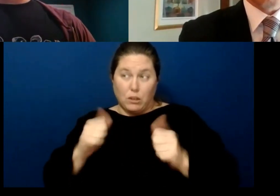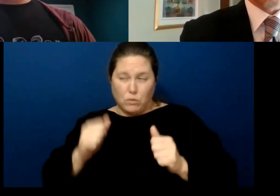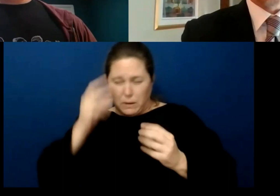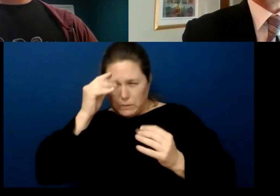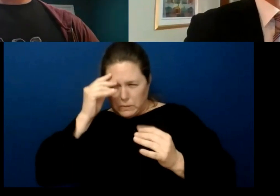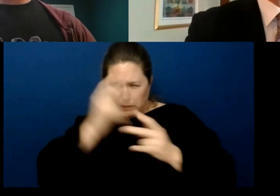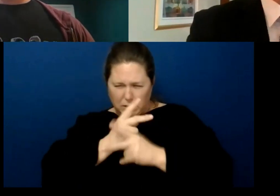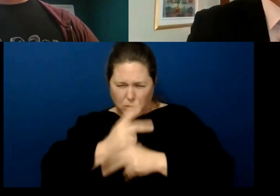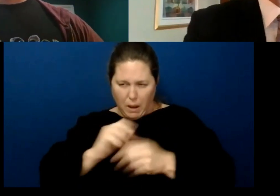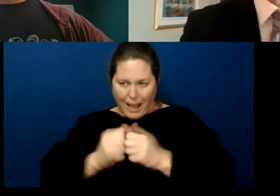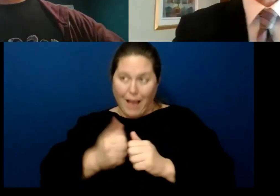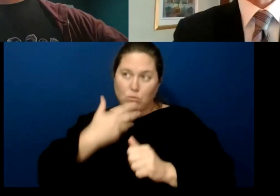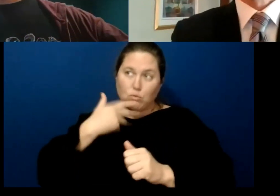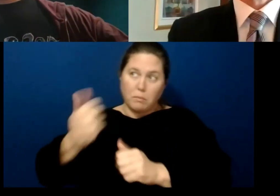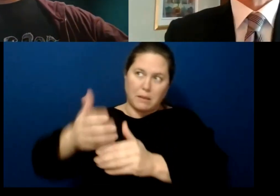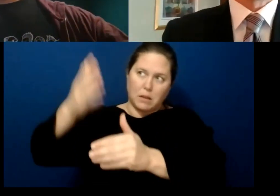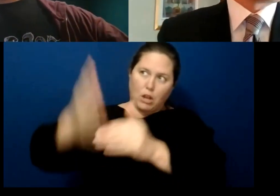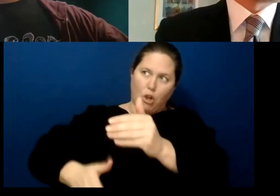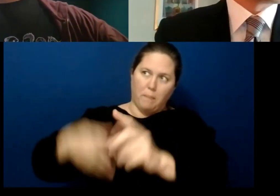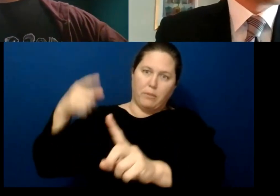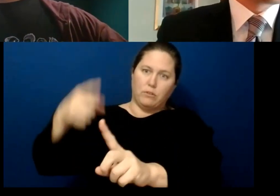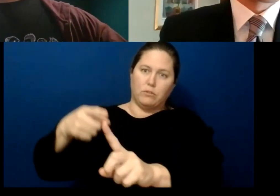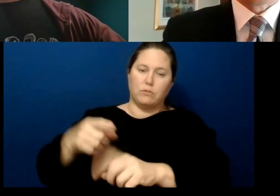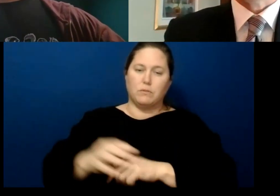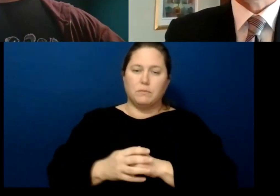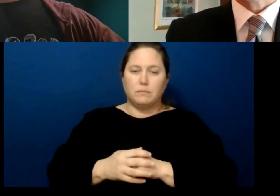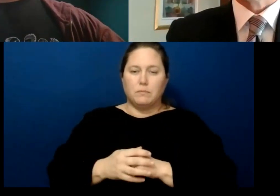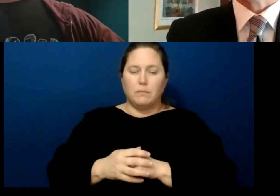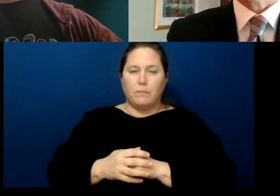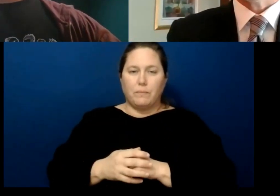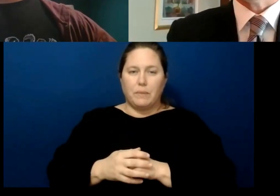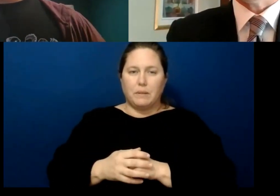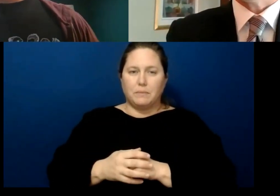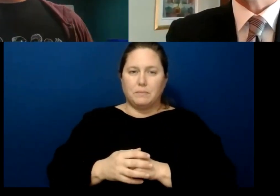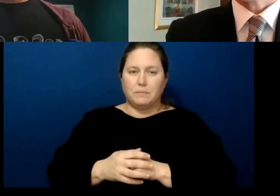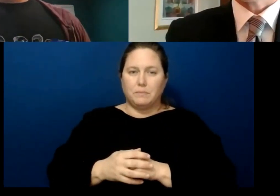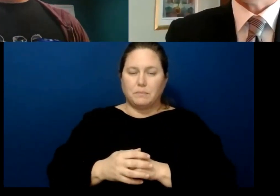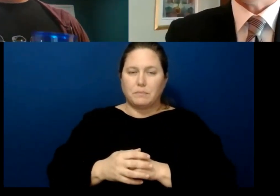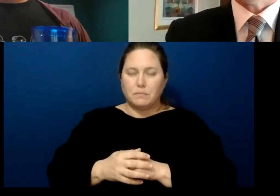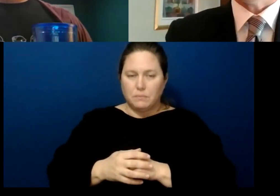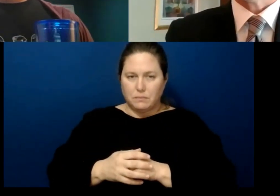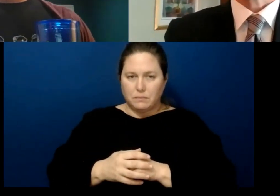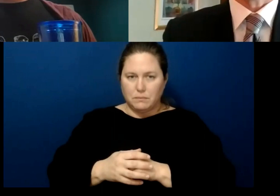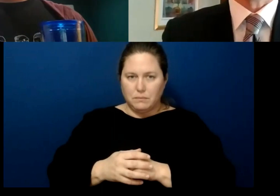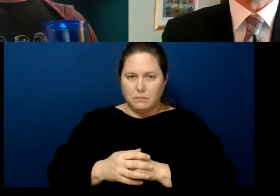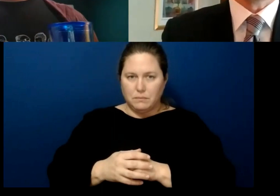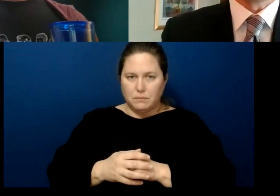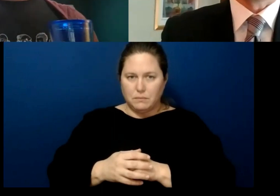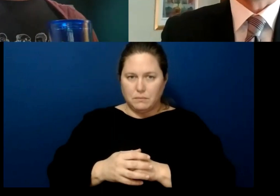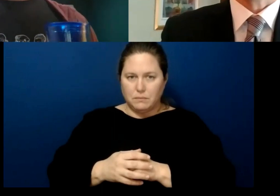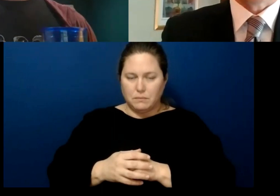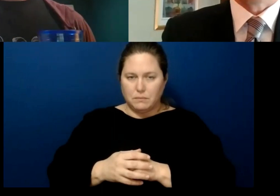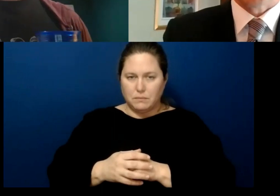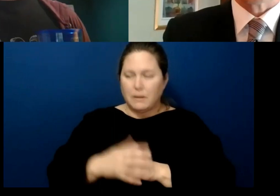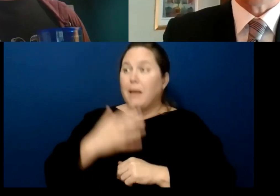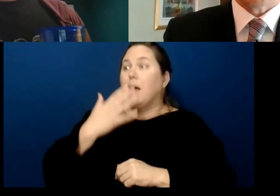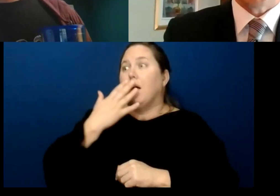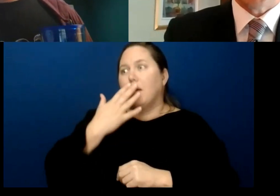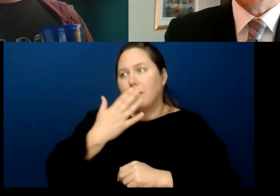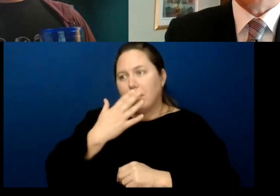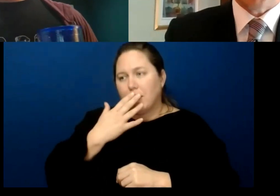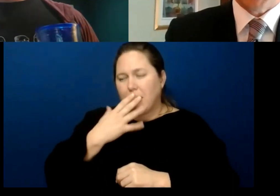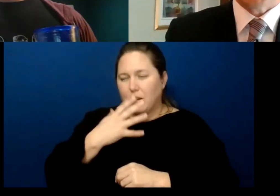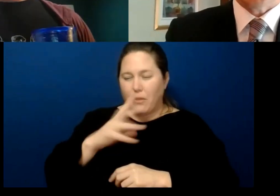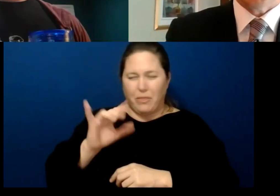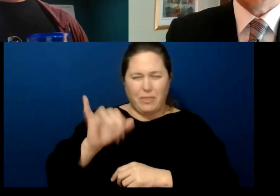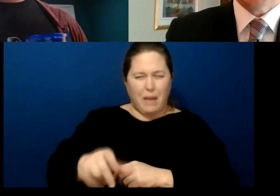achievement is. Okay, thank you. I thought it's definitely inside the game type question, but I